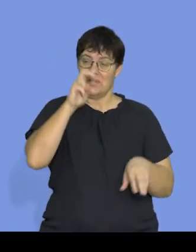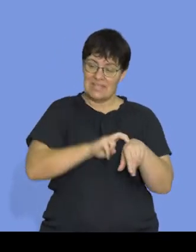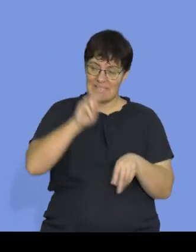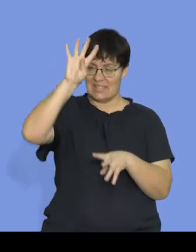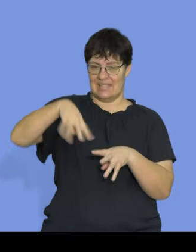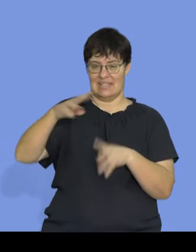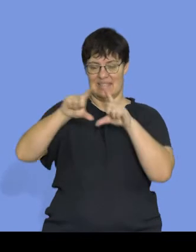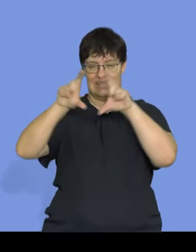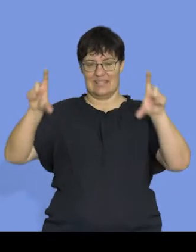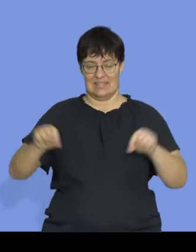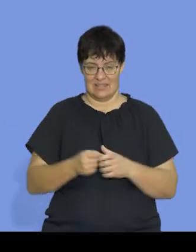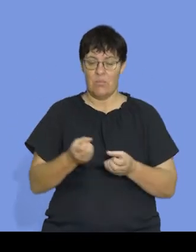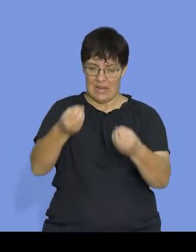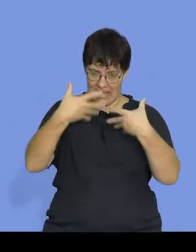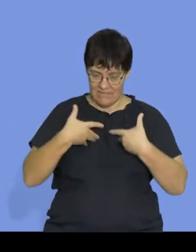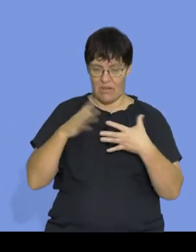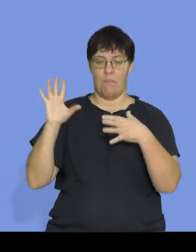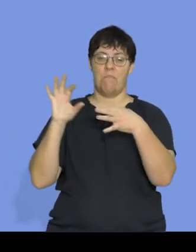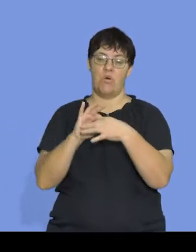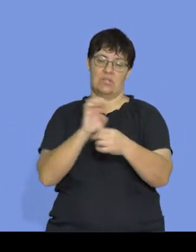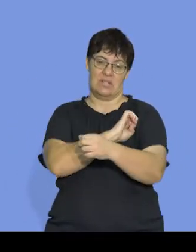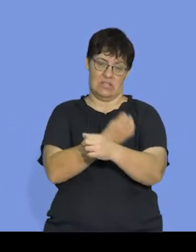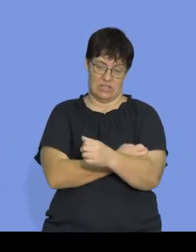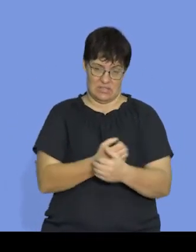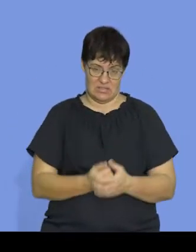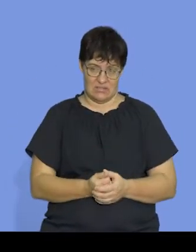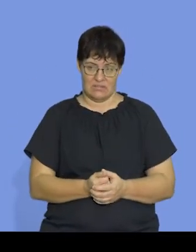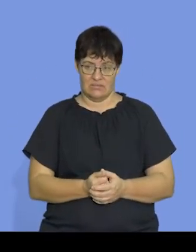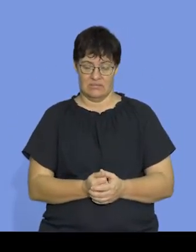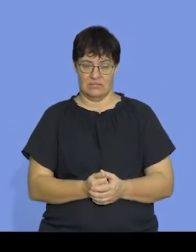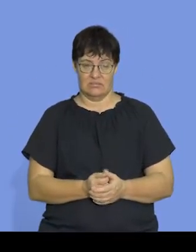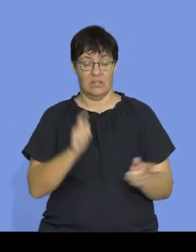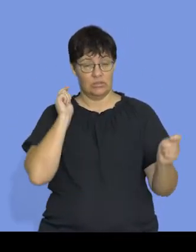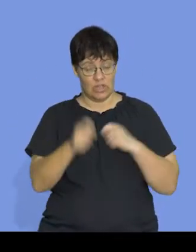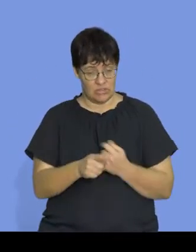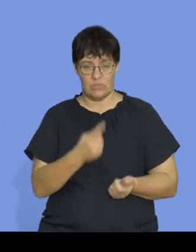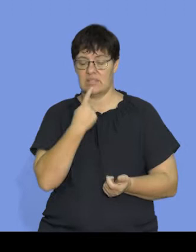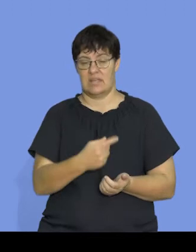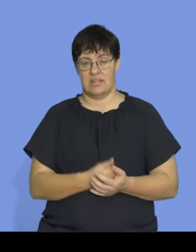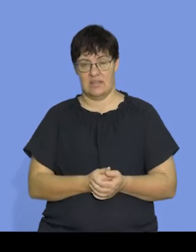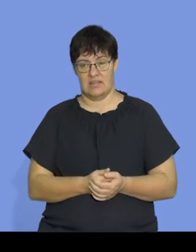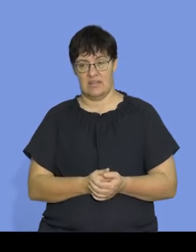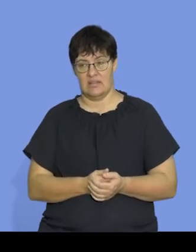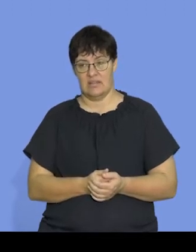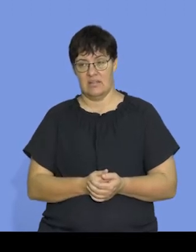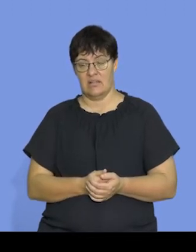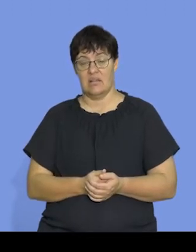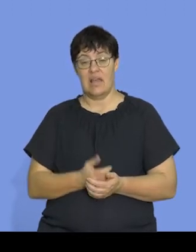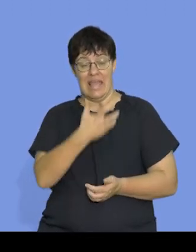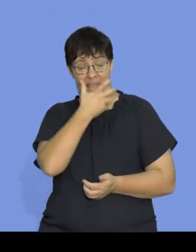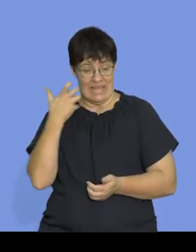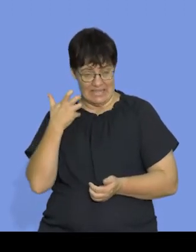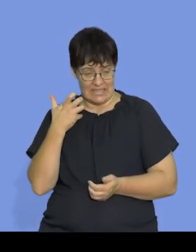been given the bond energies. So in this chemical change, we are saying that the heat of this reaction is